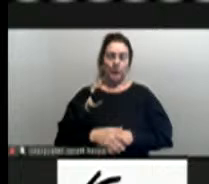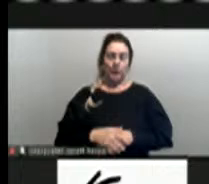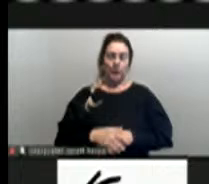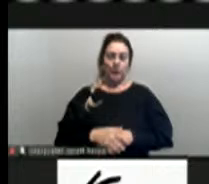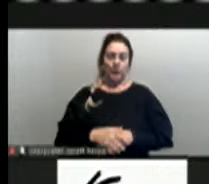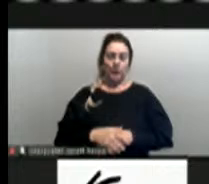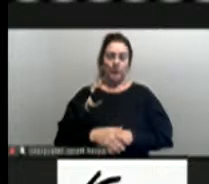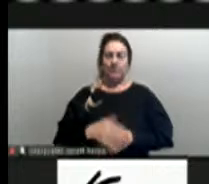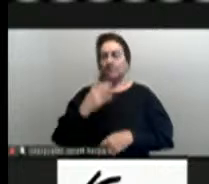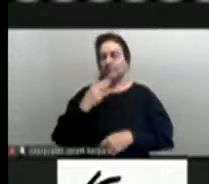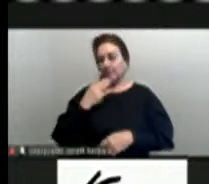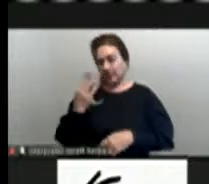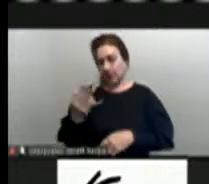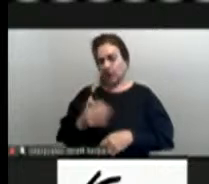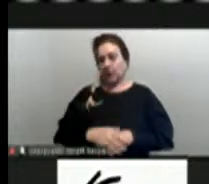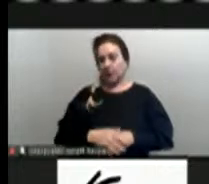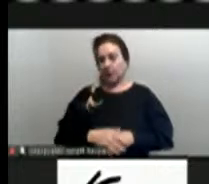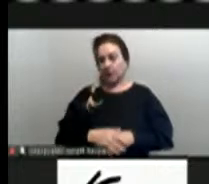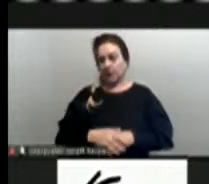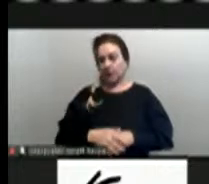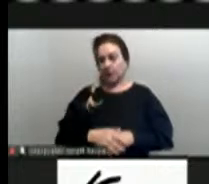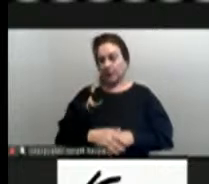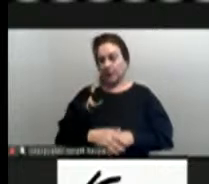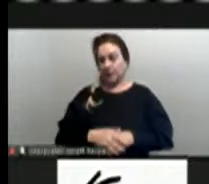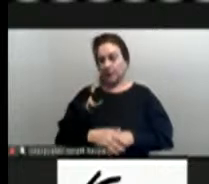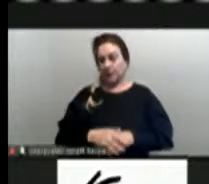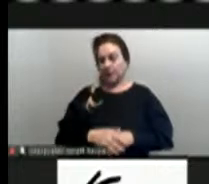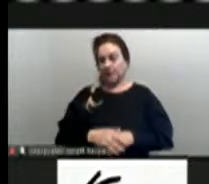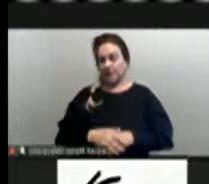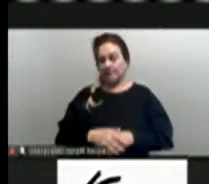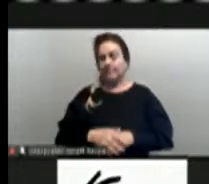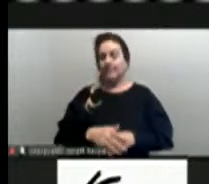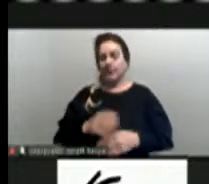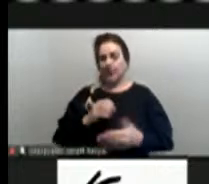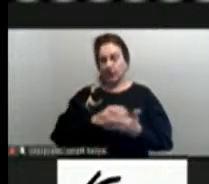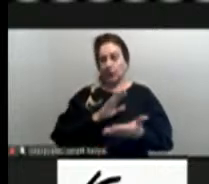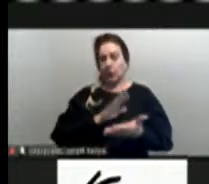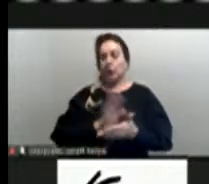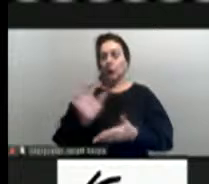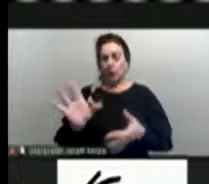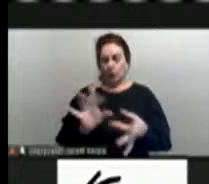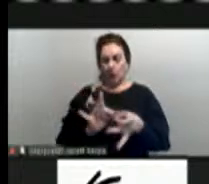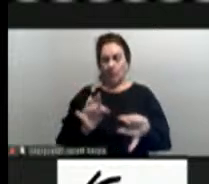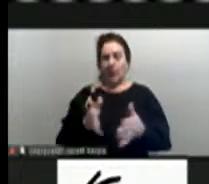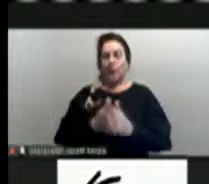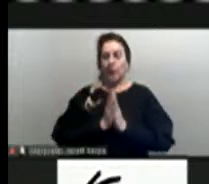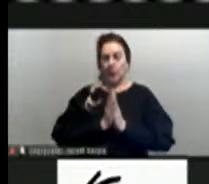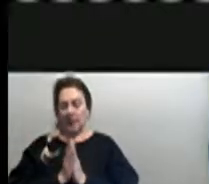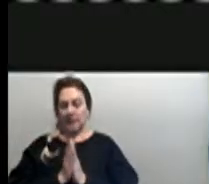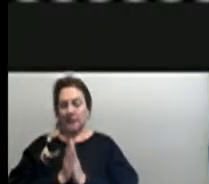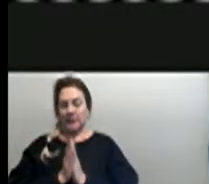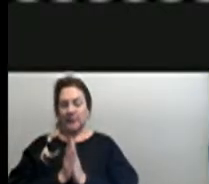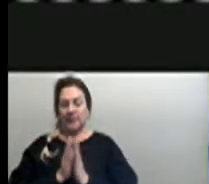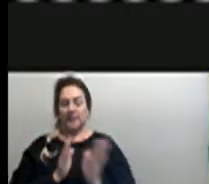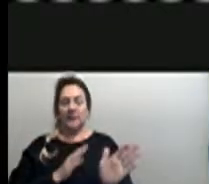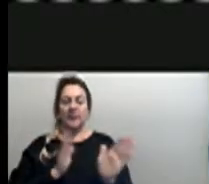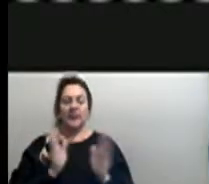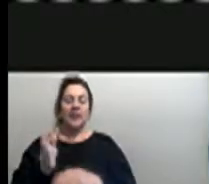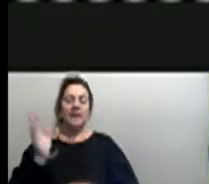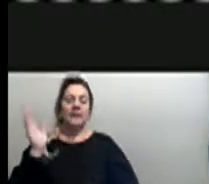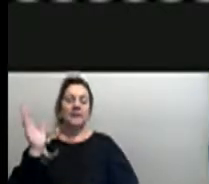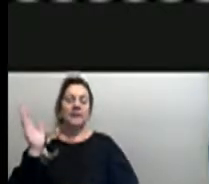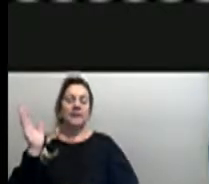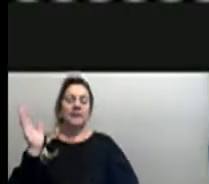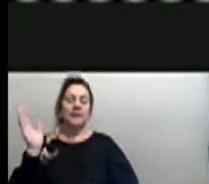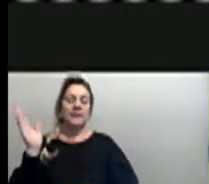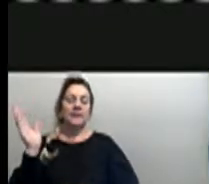Thank you, Catherine. Your comments and requests have been noted. Next speaker that I have is